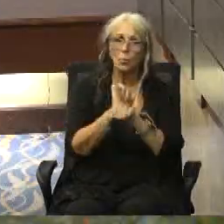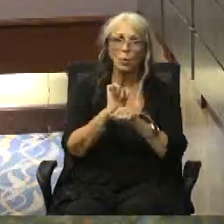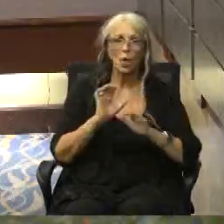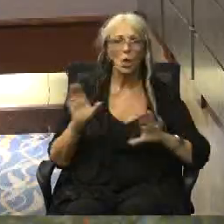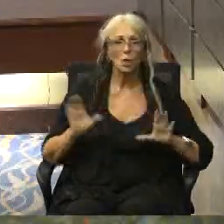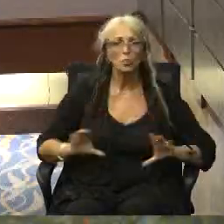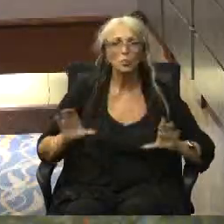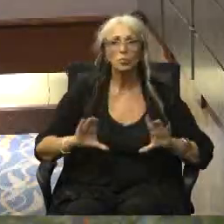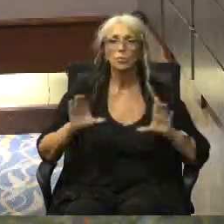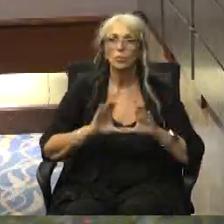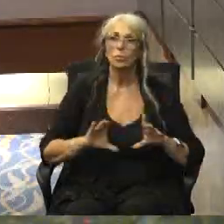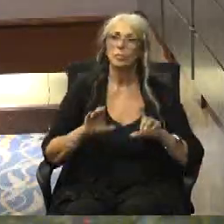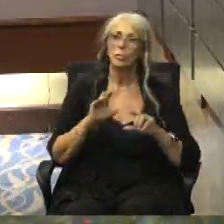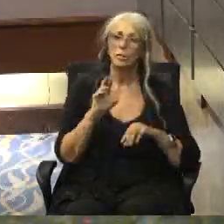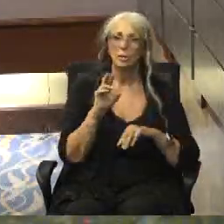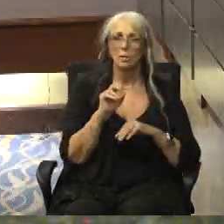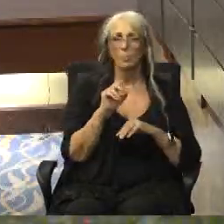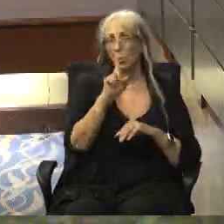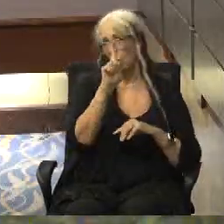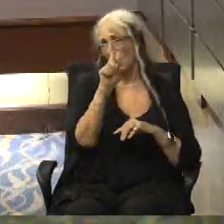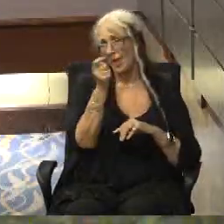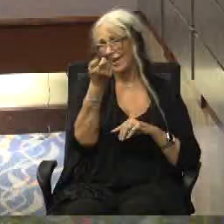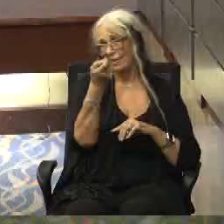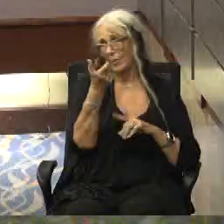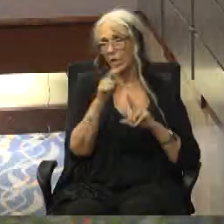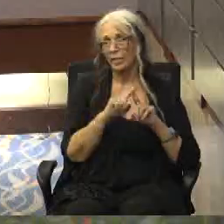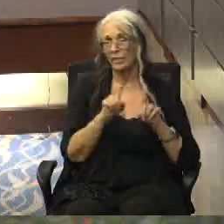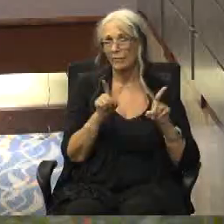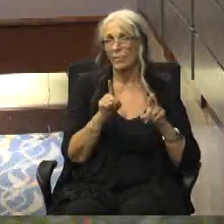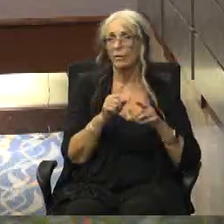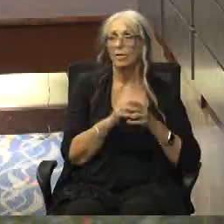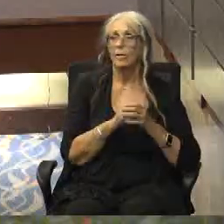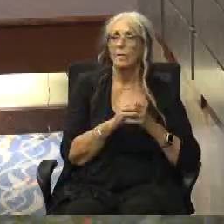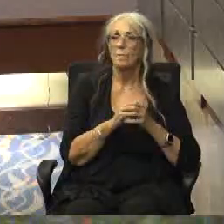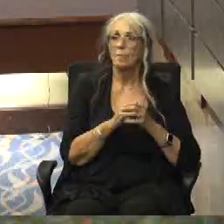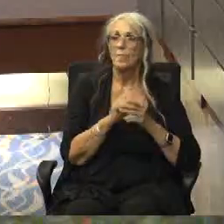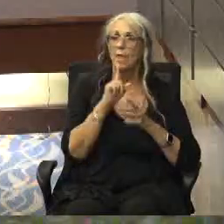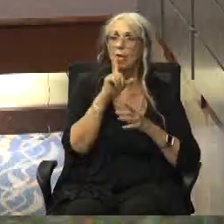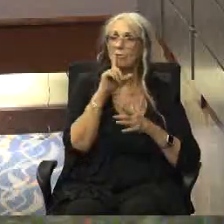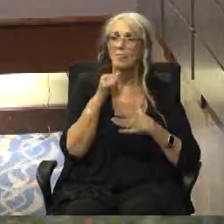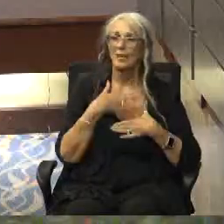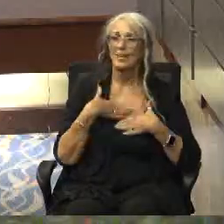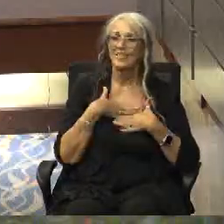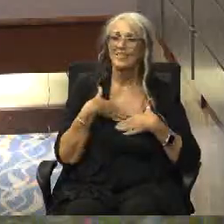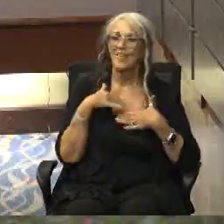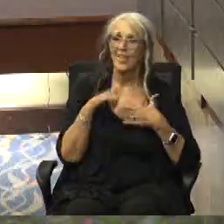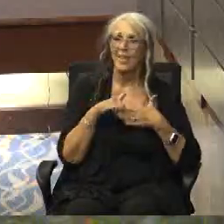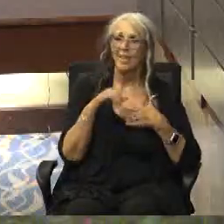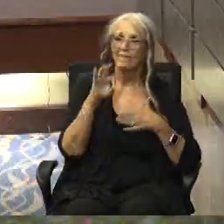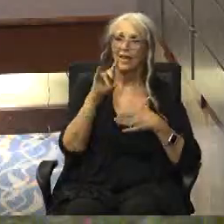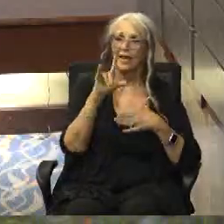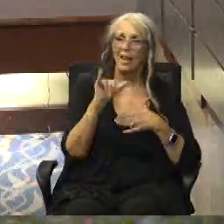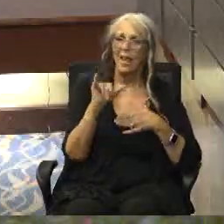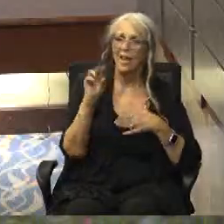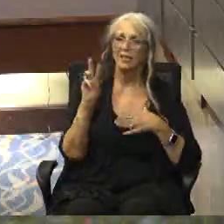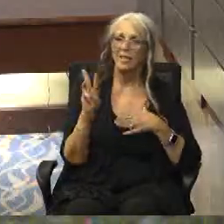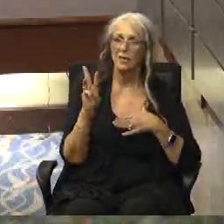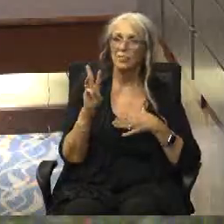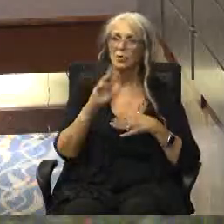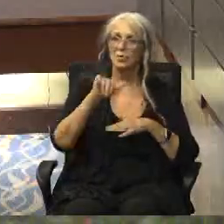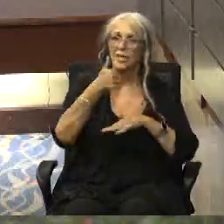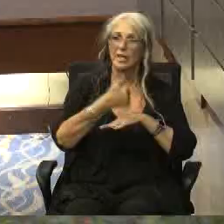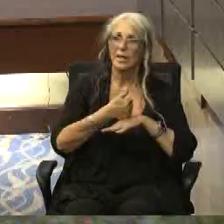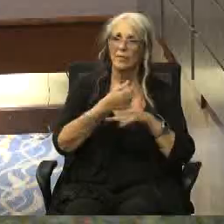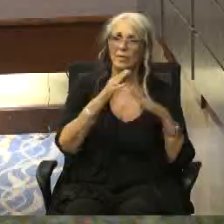but my one little difference here is I really got to enjoy that Flying W the first time that y'all put it up on